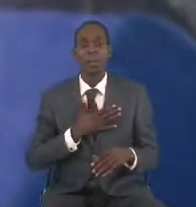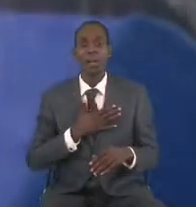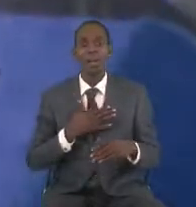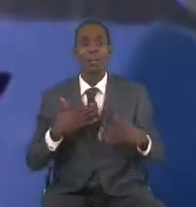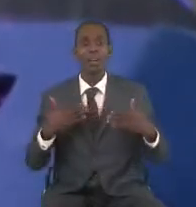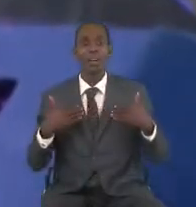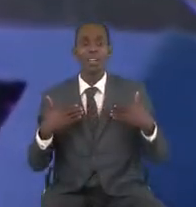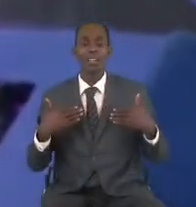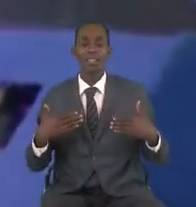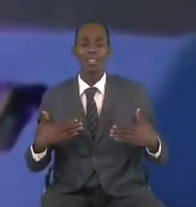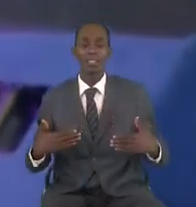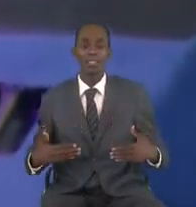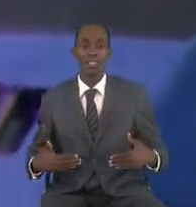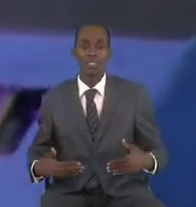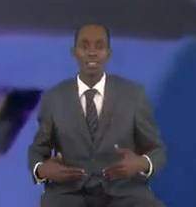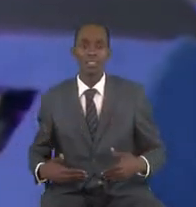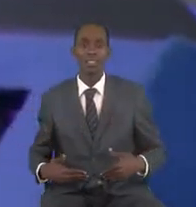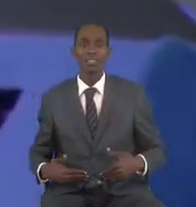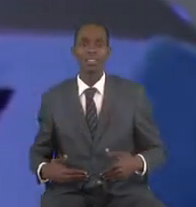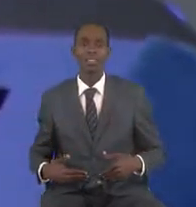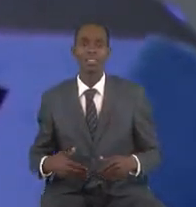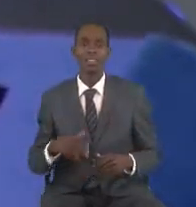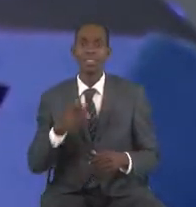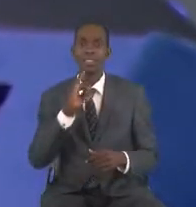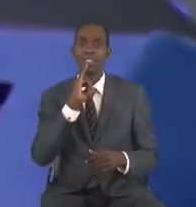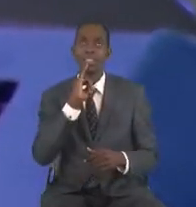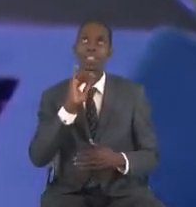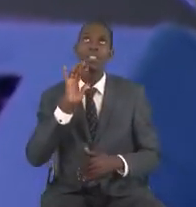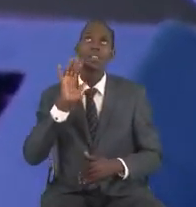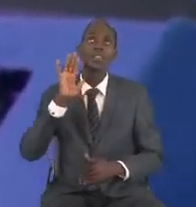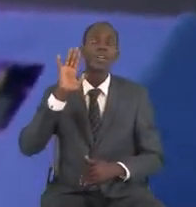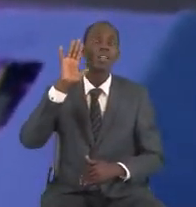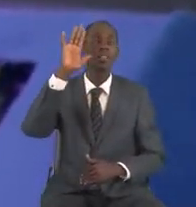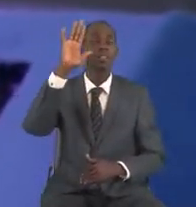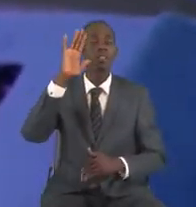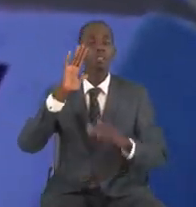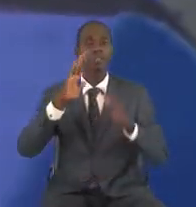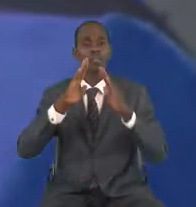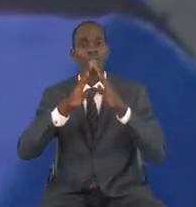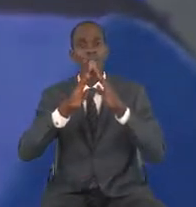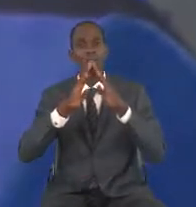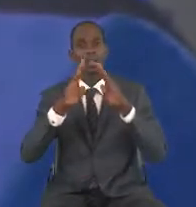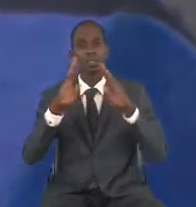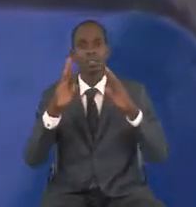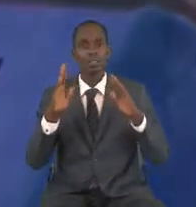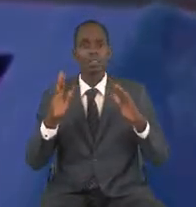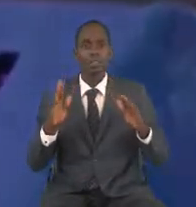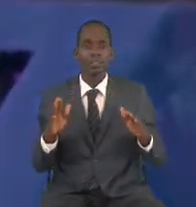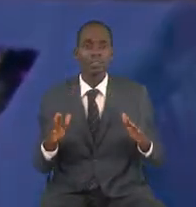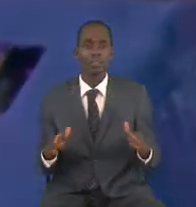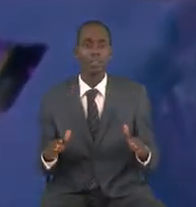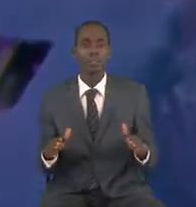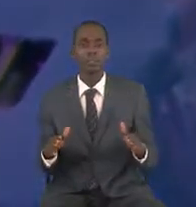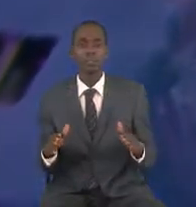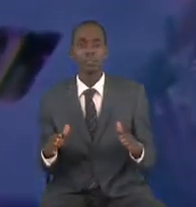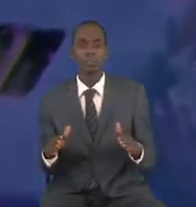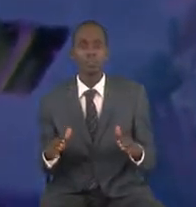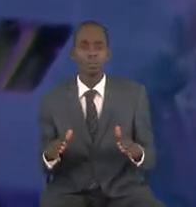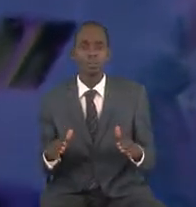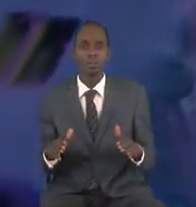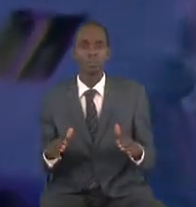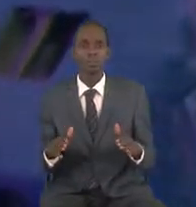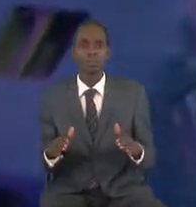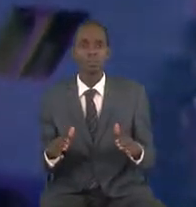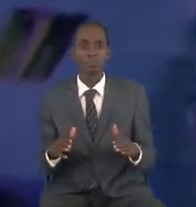My own body is your sanctuary, Lord.